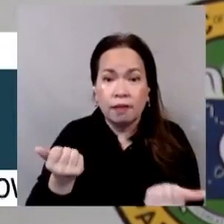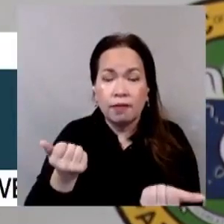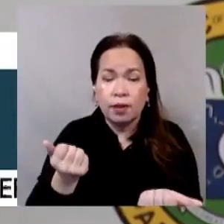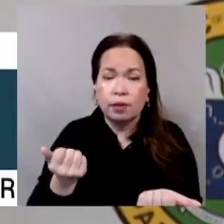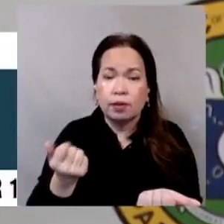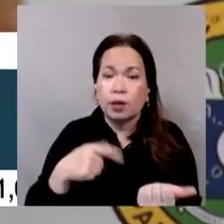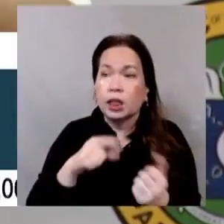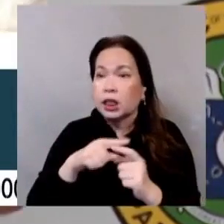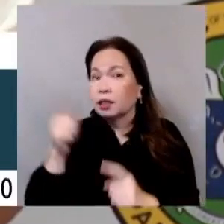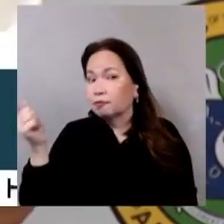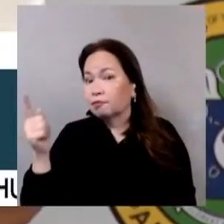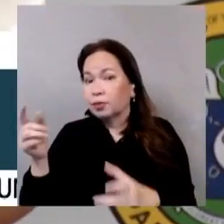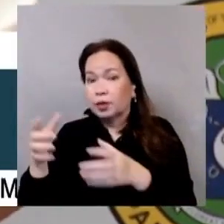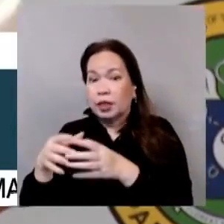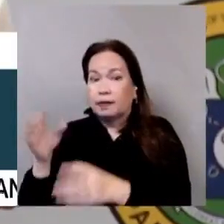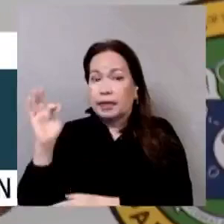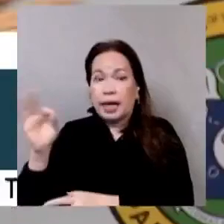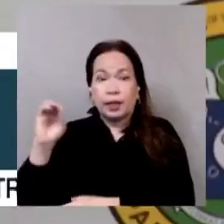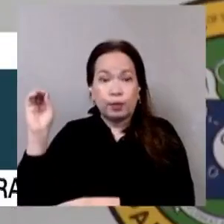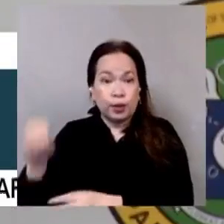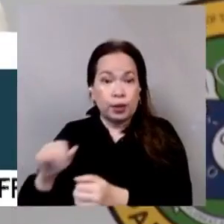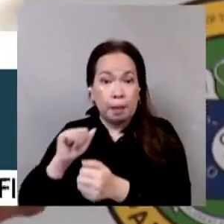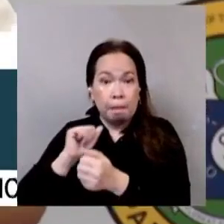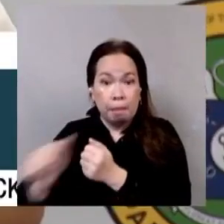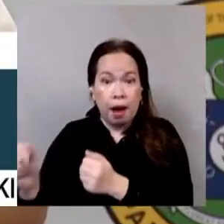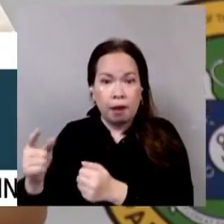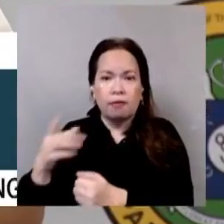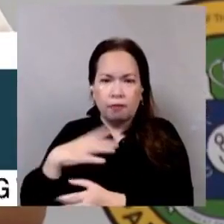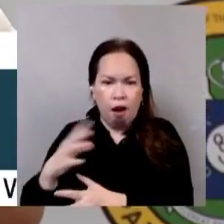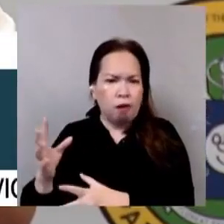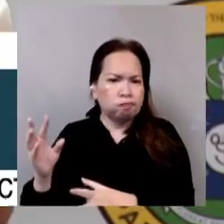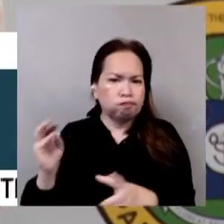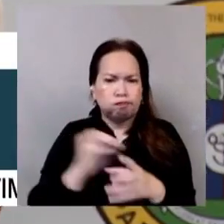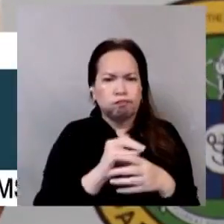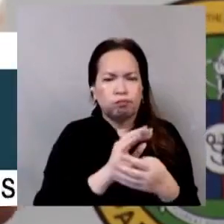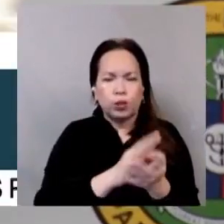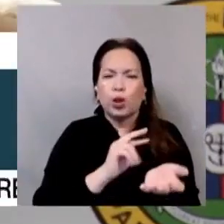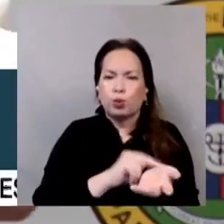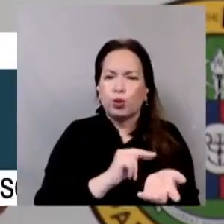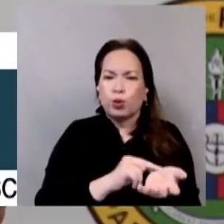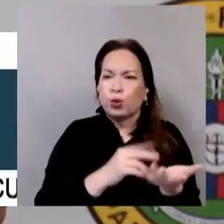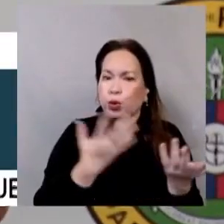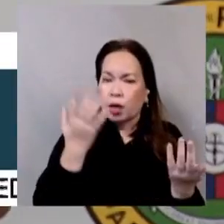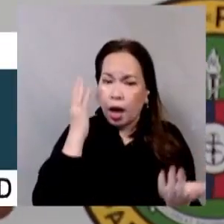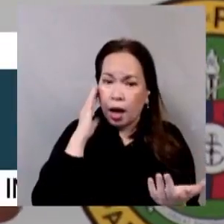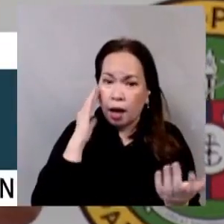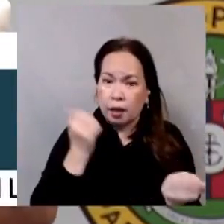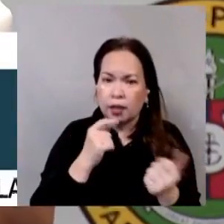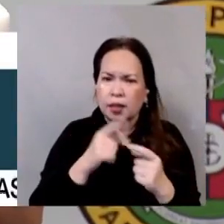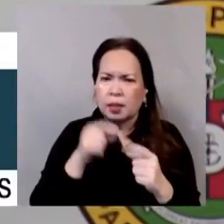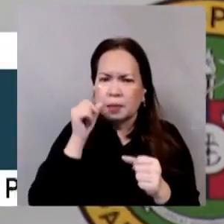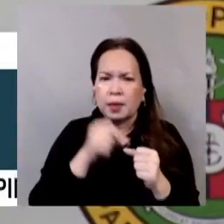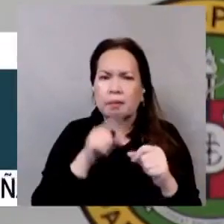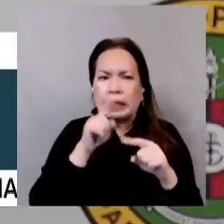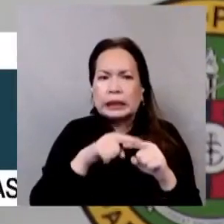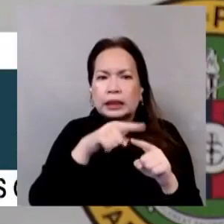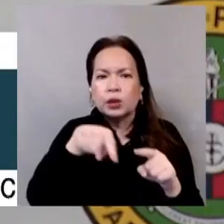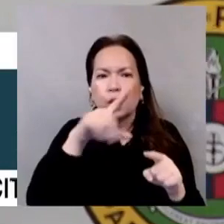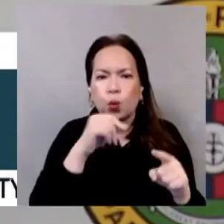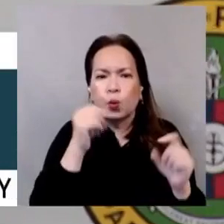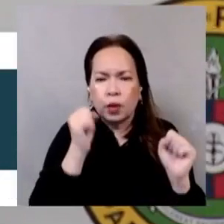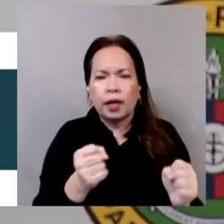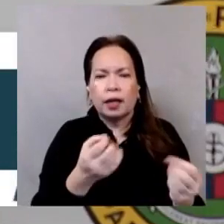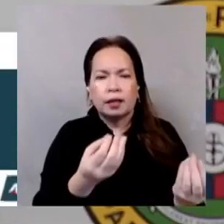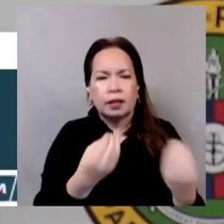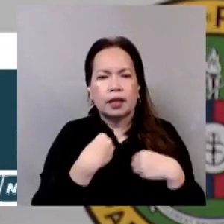Carl yung 90% nun, may nurses na kagad akong. So imagine the supply side na change.